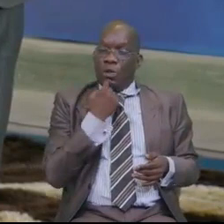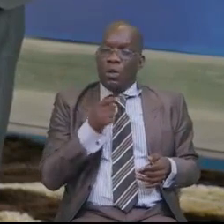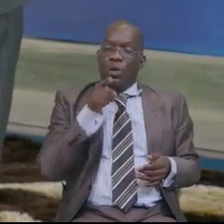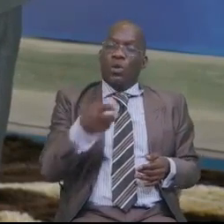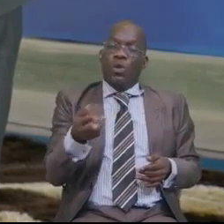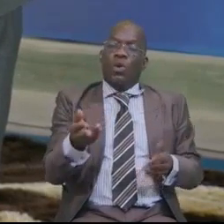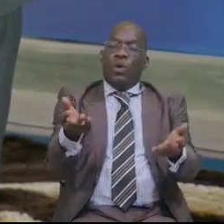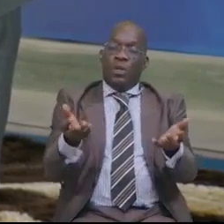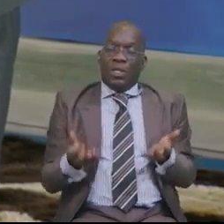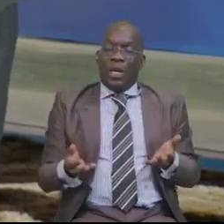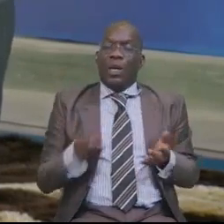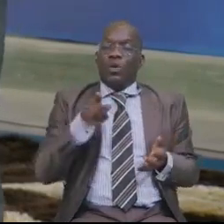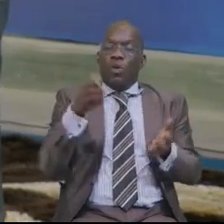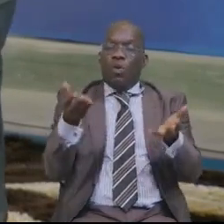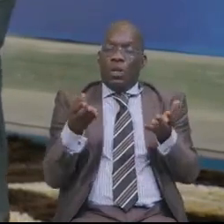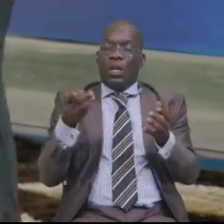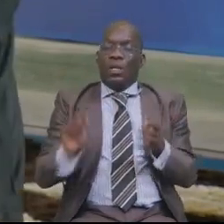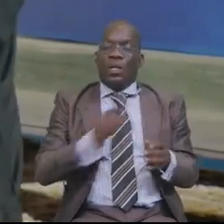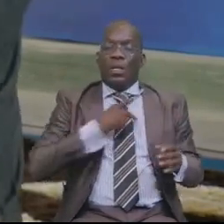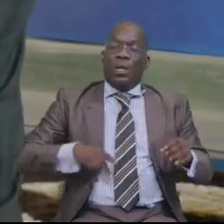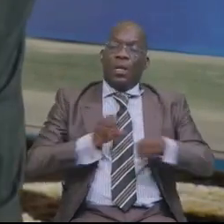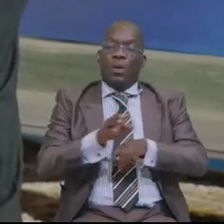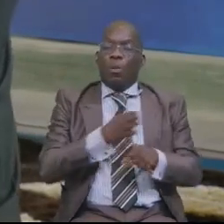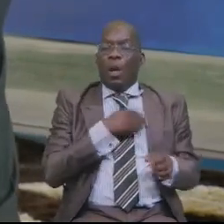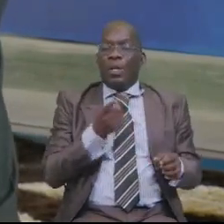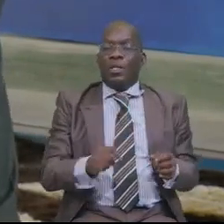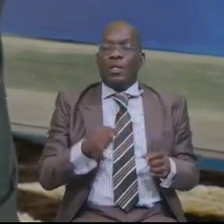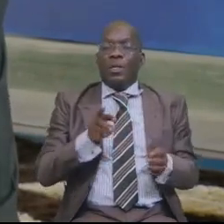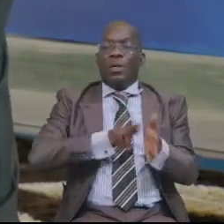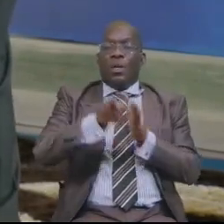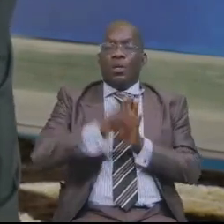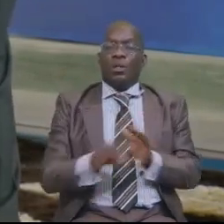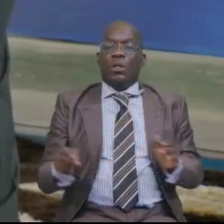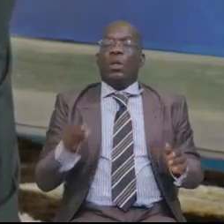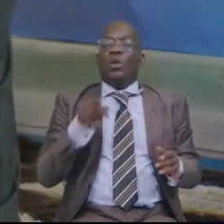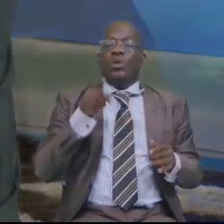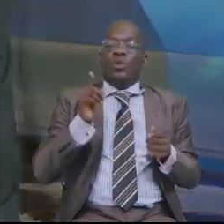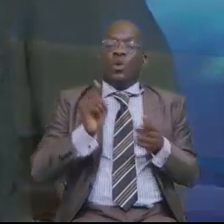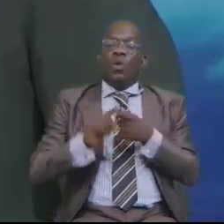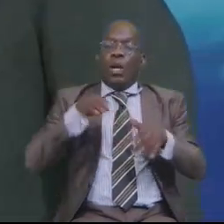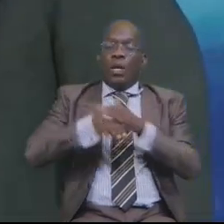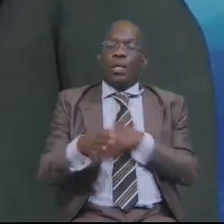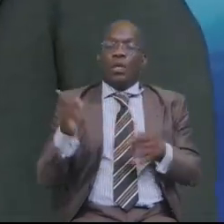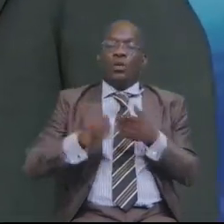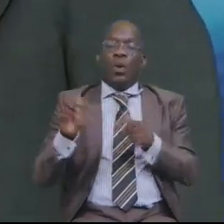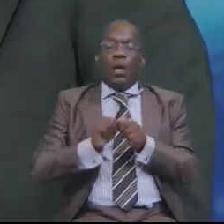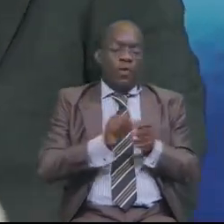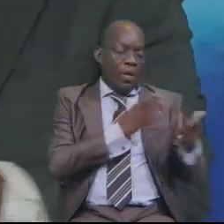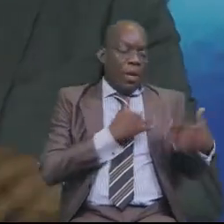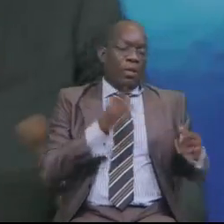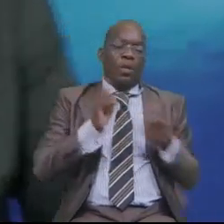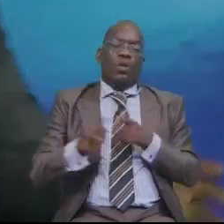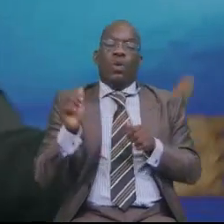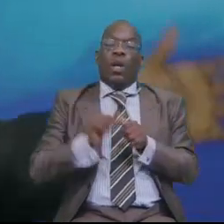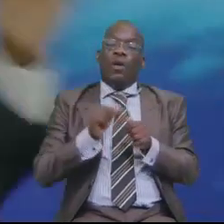wanted the kingdom and its righteousness to enter into every heart and into every home and into every